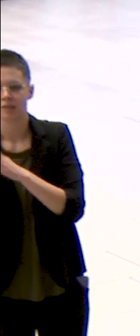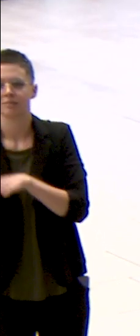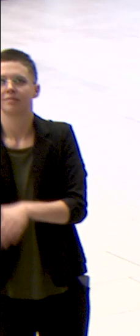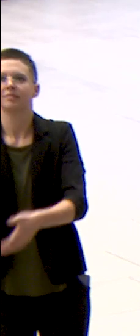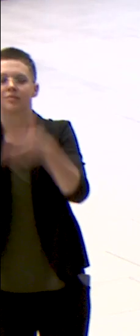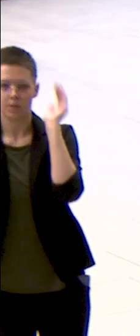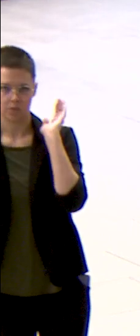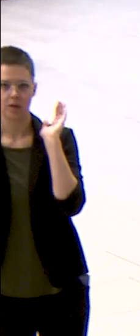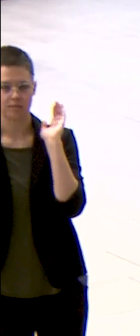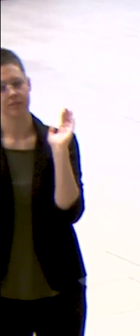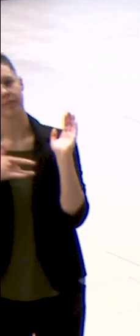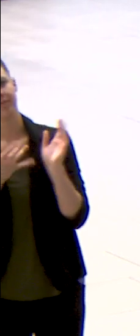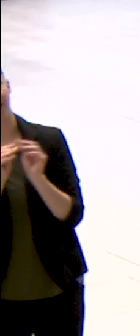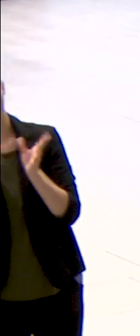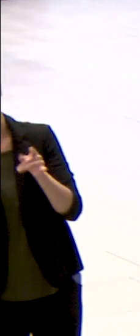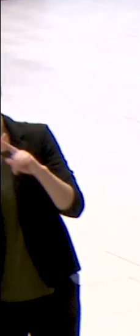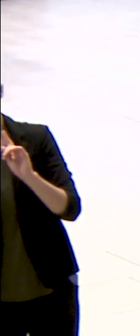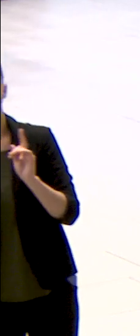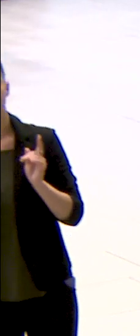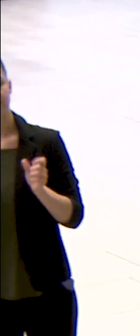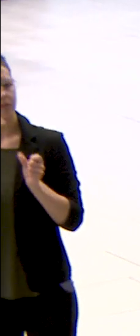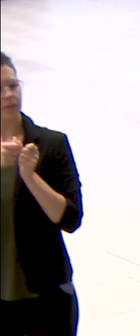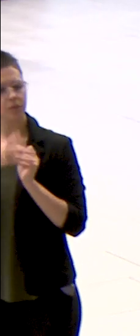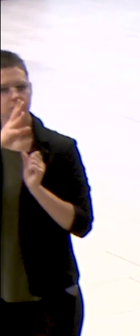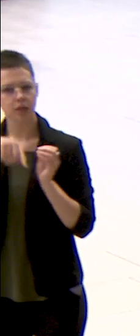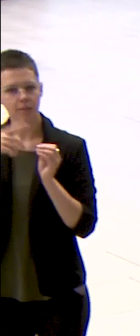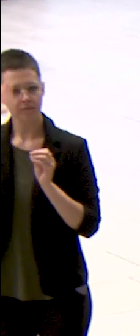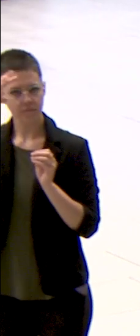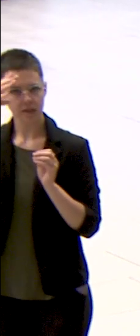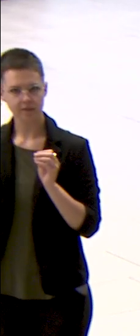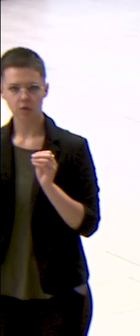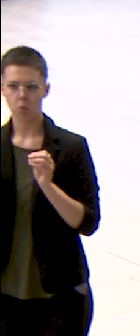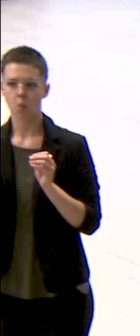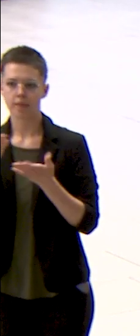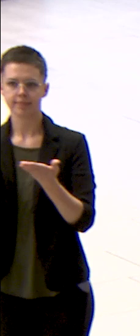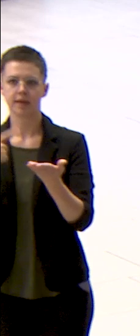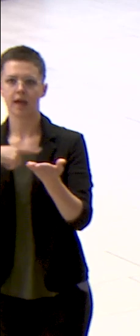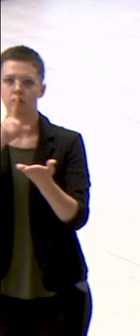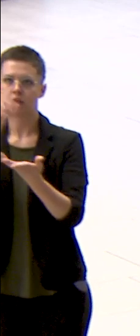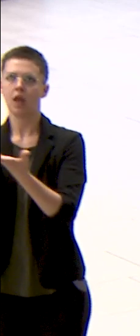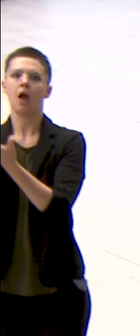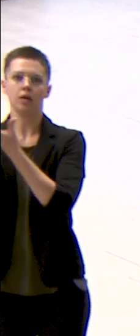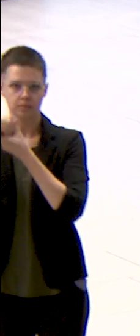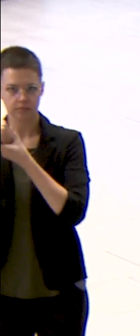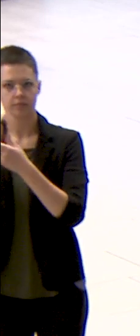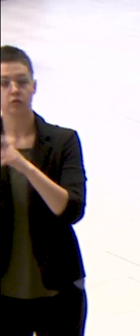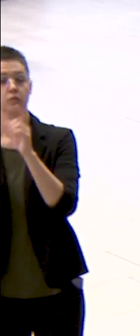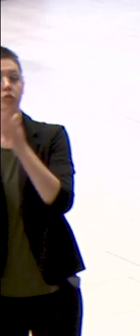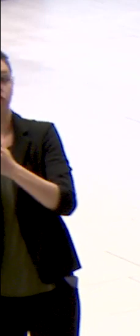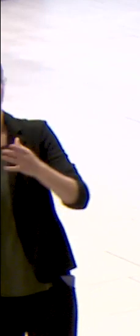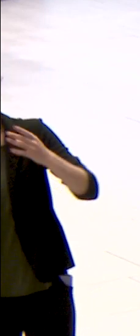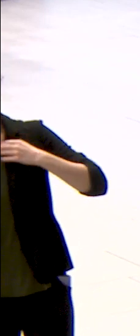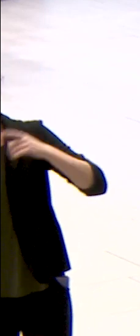think, you know, one philosophy we were talking about earlier that I've really come to embrace from our new ownership at Go